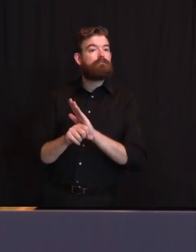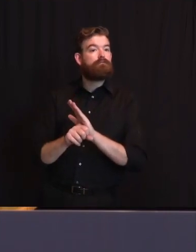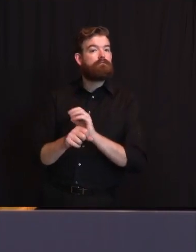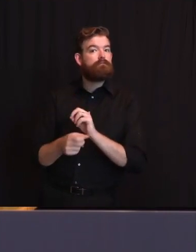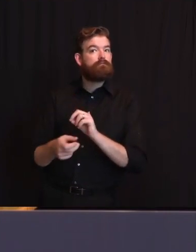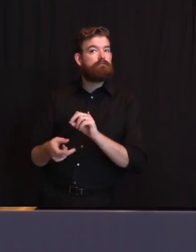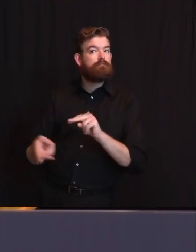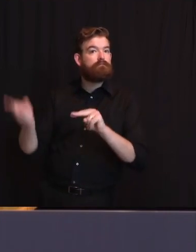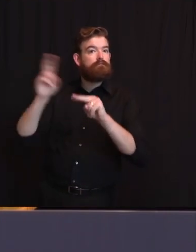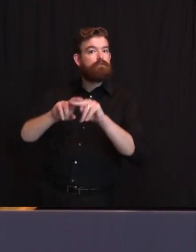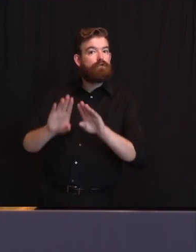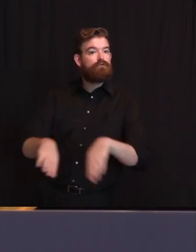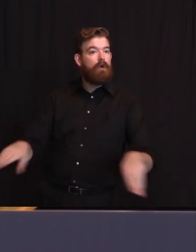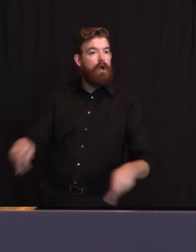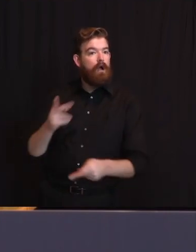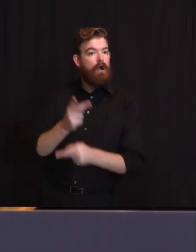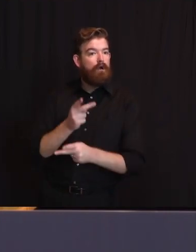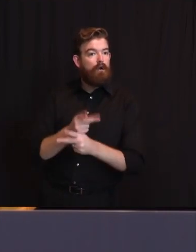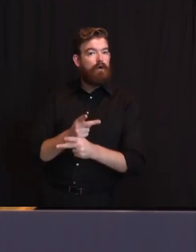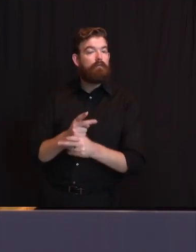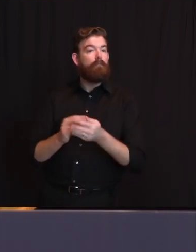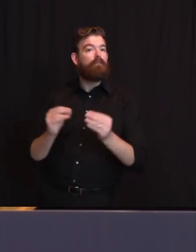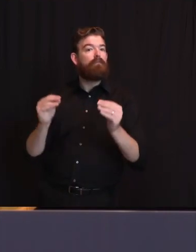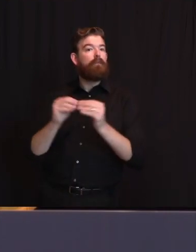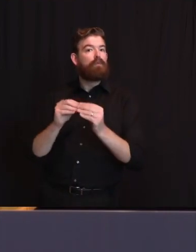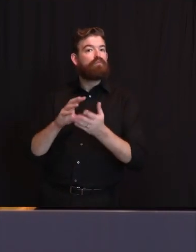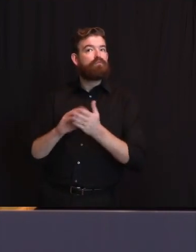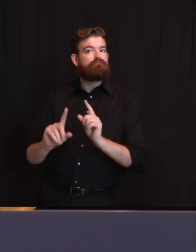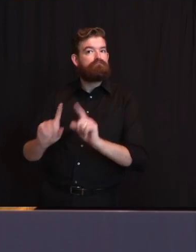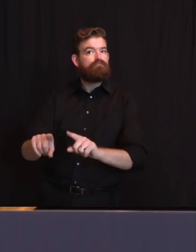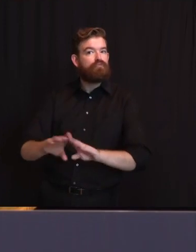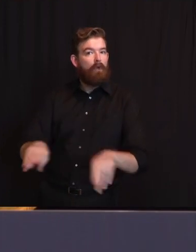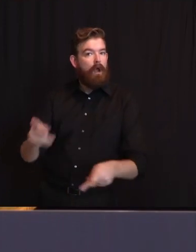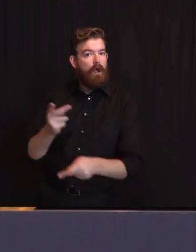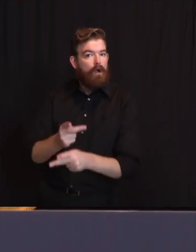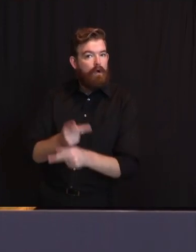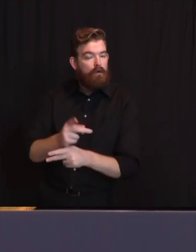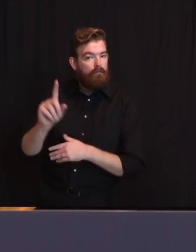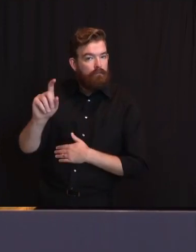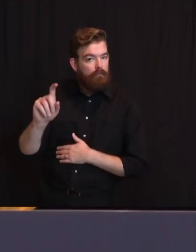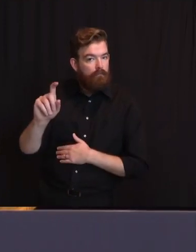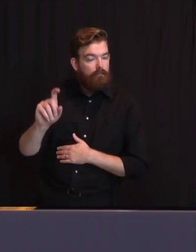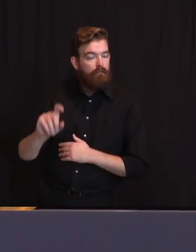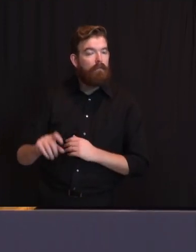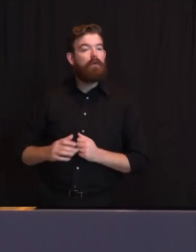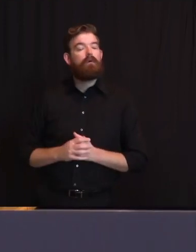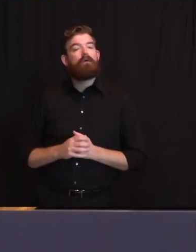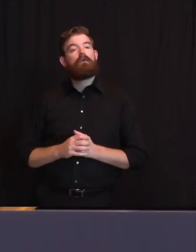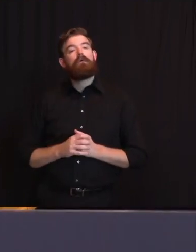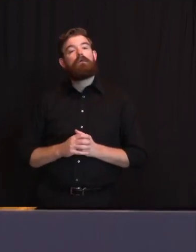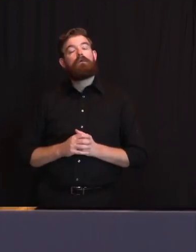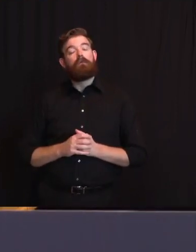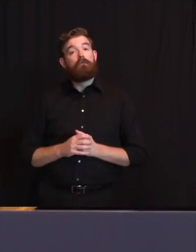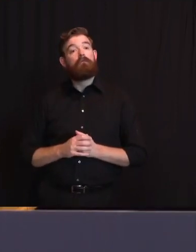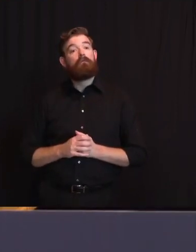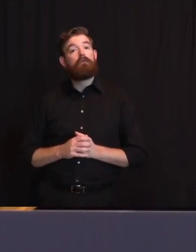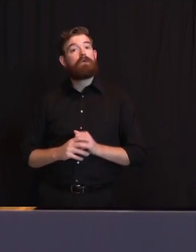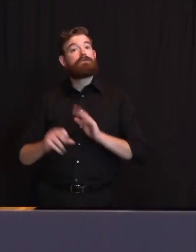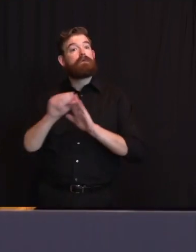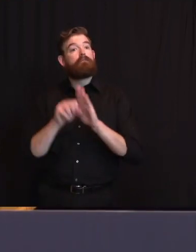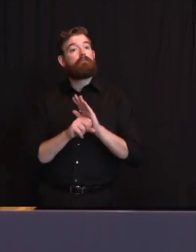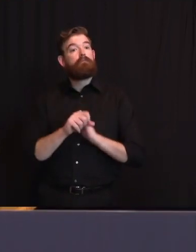for Colonel Callahan from our AG reporter. When talking about the rise in state police pursuits, you noted that some drivers might have